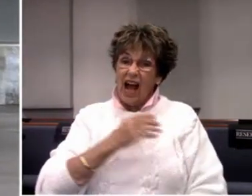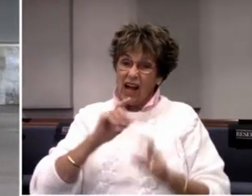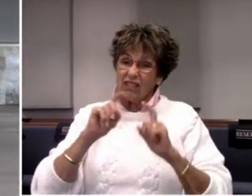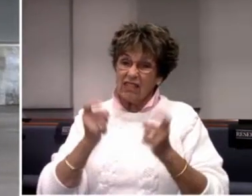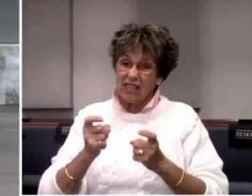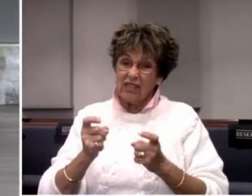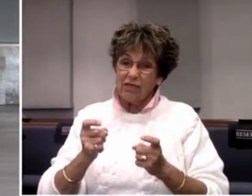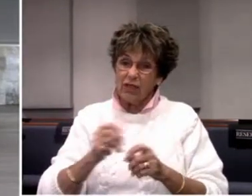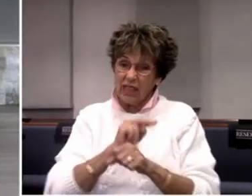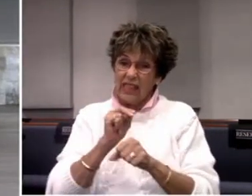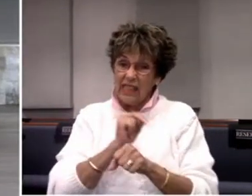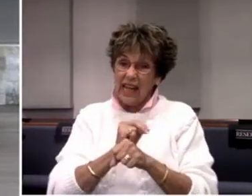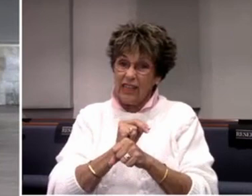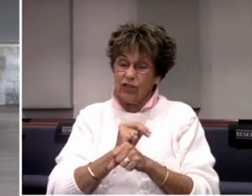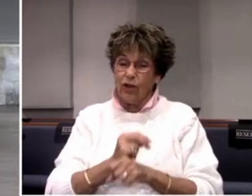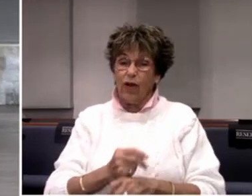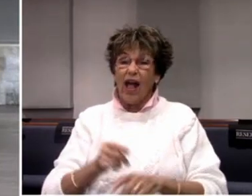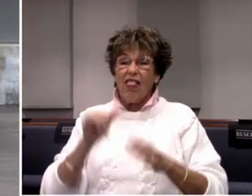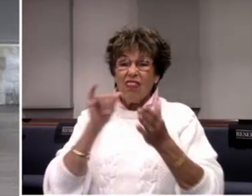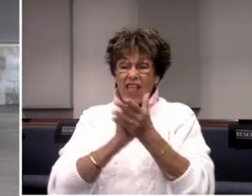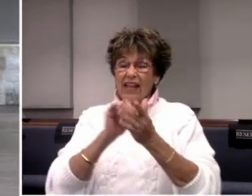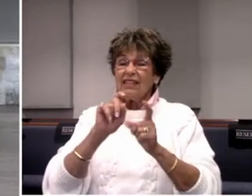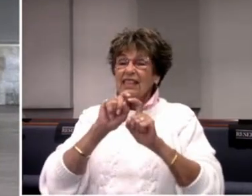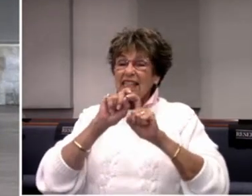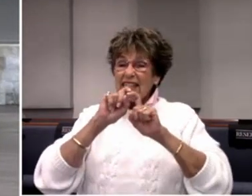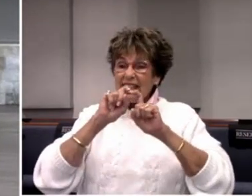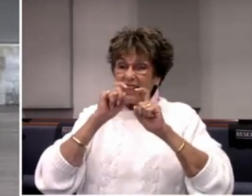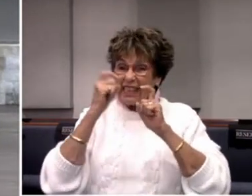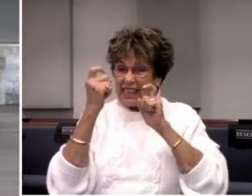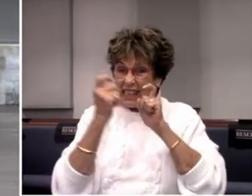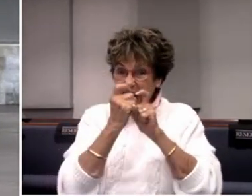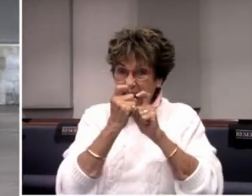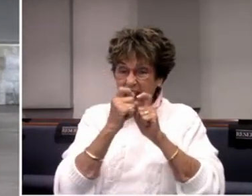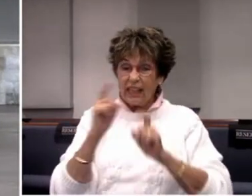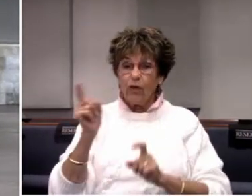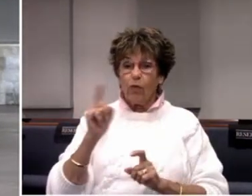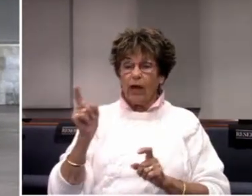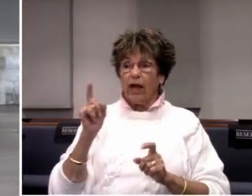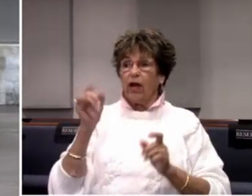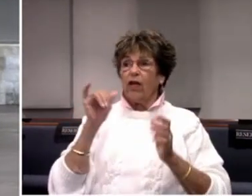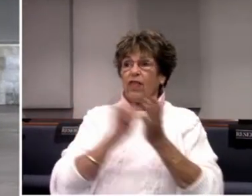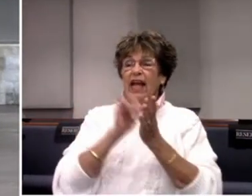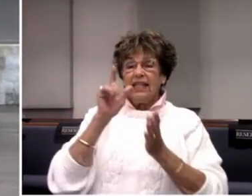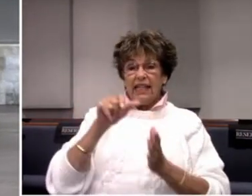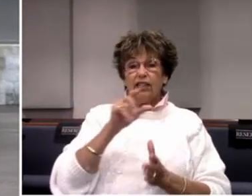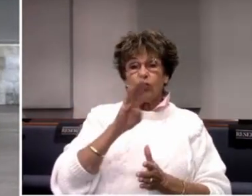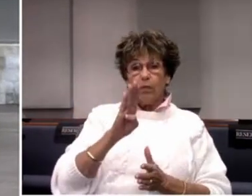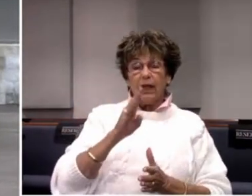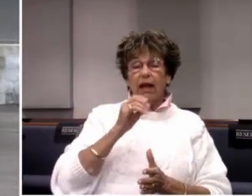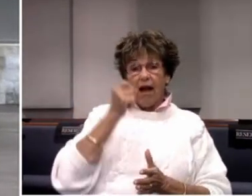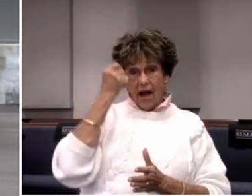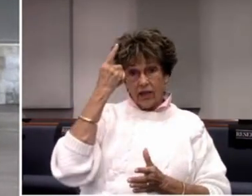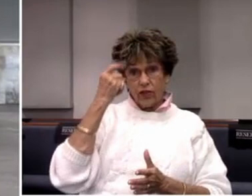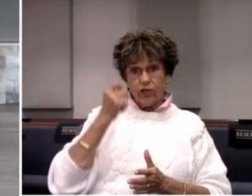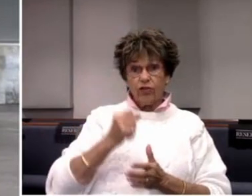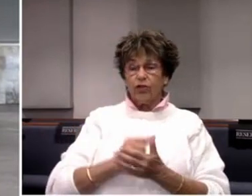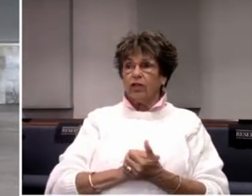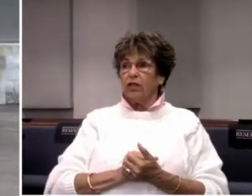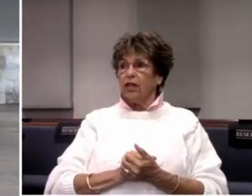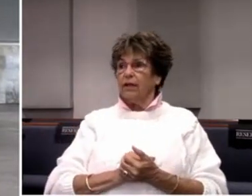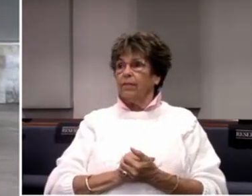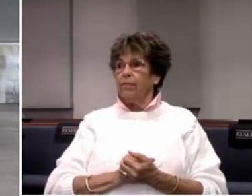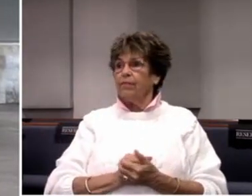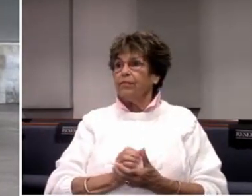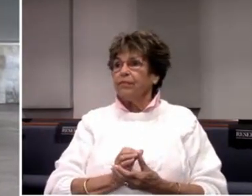But that's exactly where that retribution needs to be understood, that the retaliation